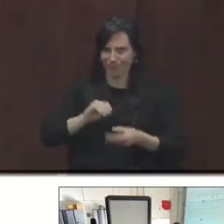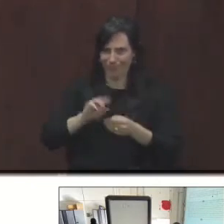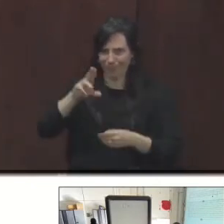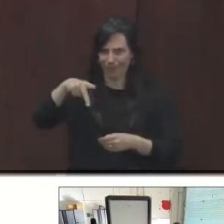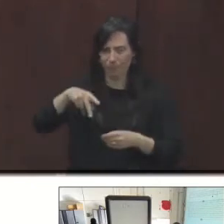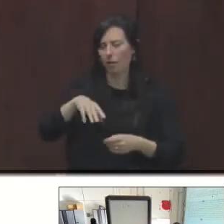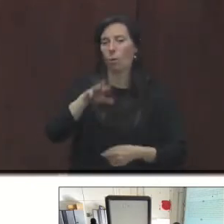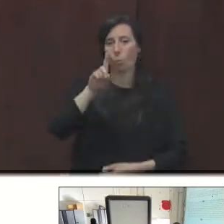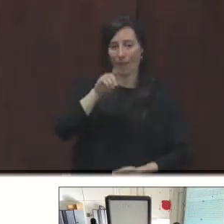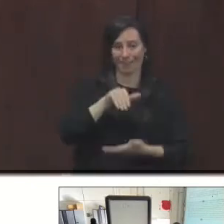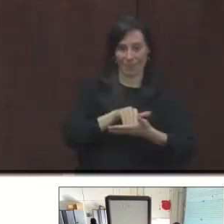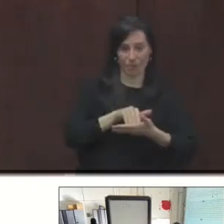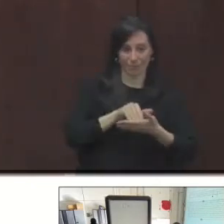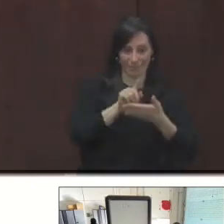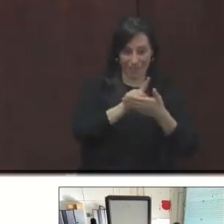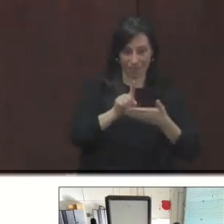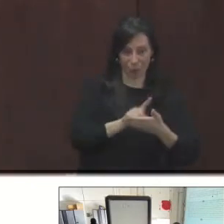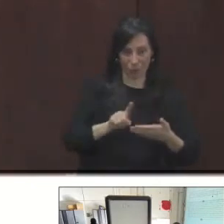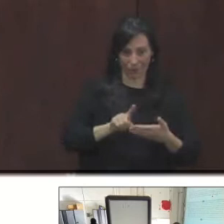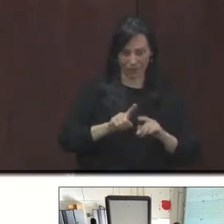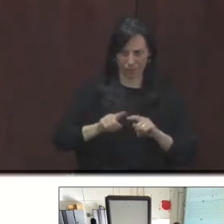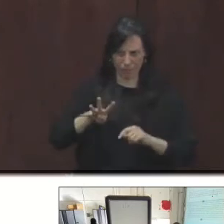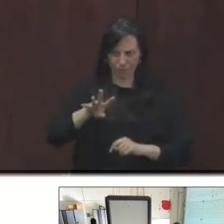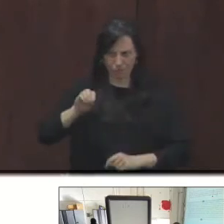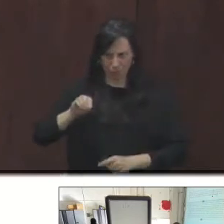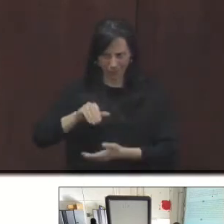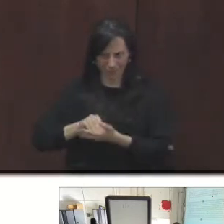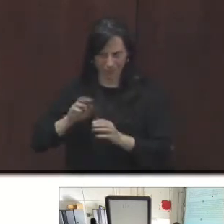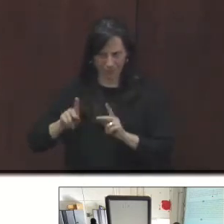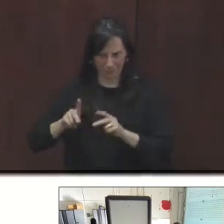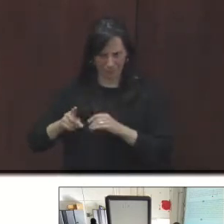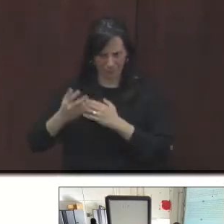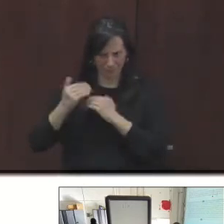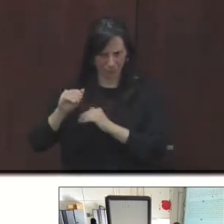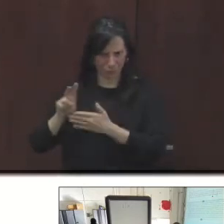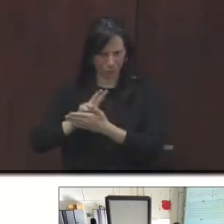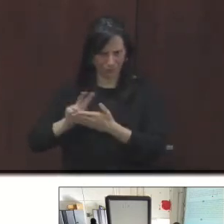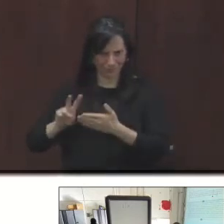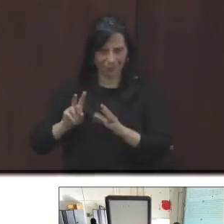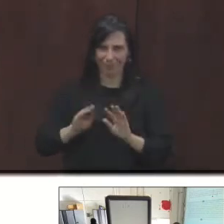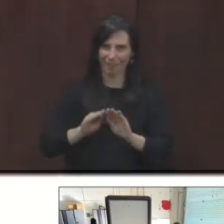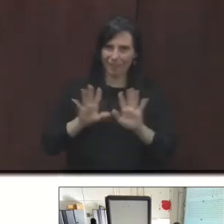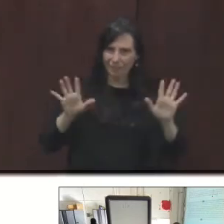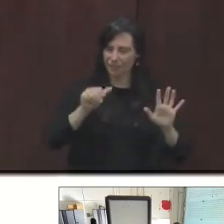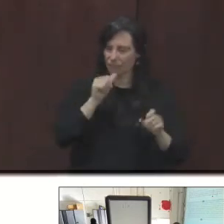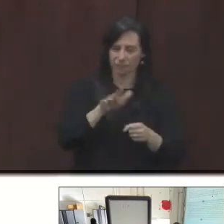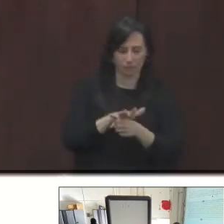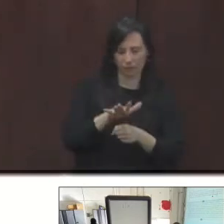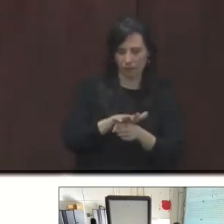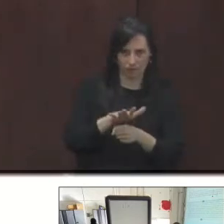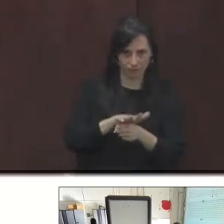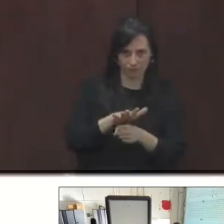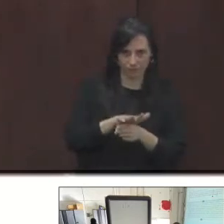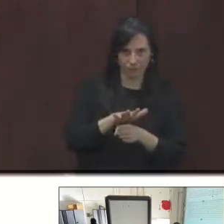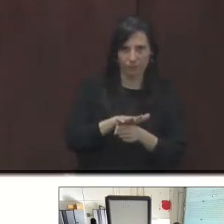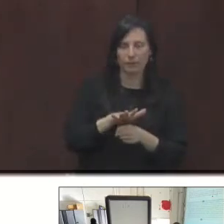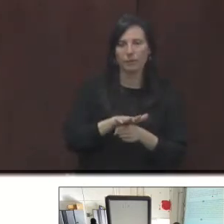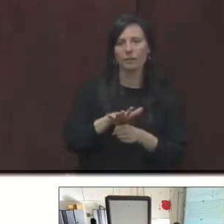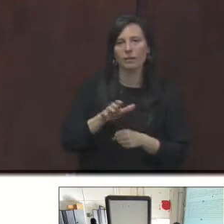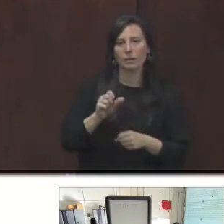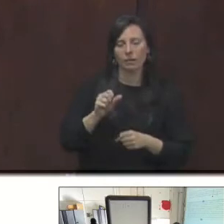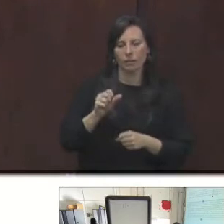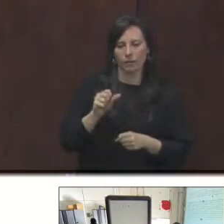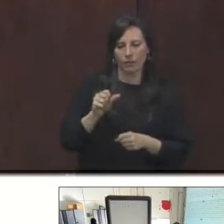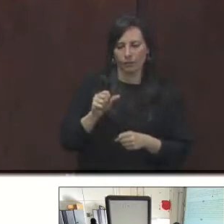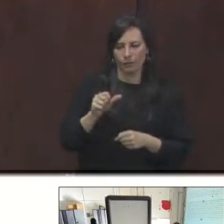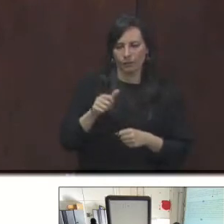vaccinate a population of 40,000 and that phase is 2 weeks, clearly we're not going to get there. So I think the mentality we need to see these phases in